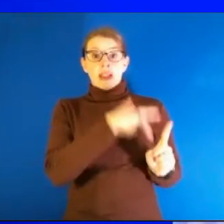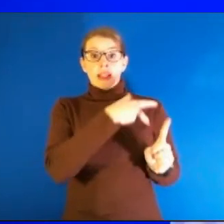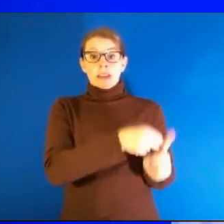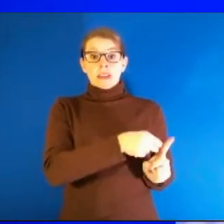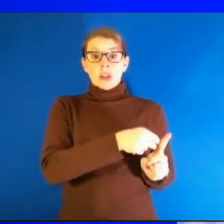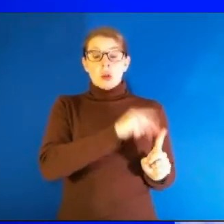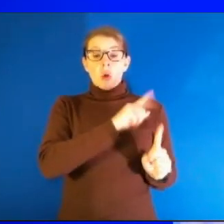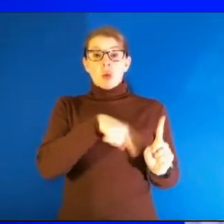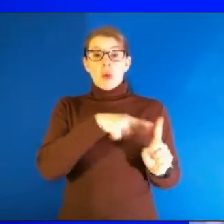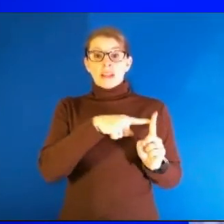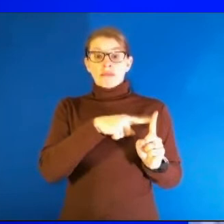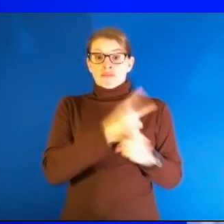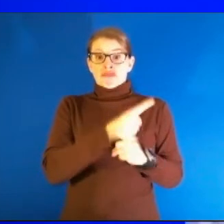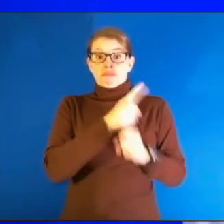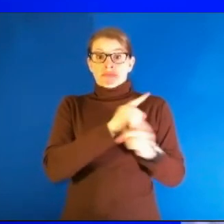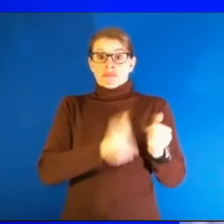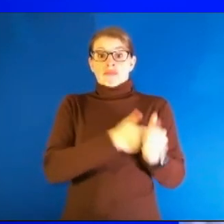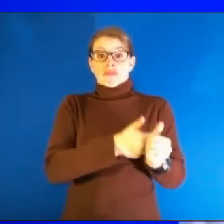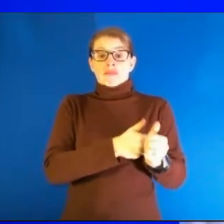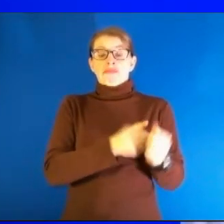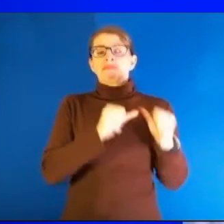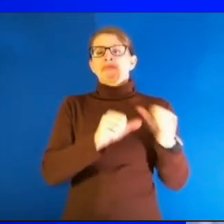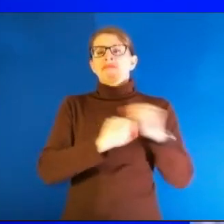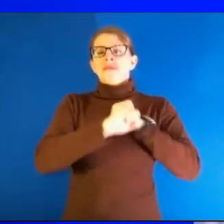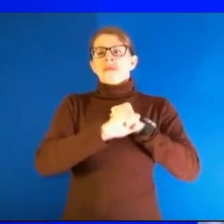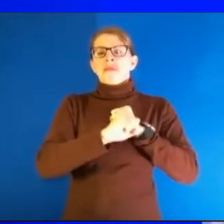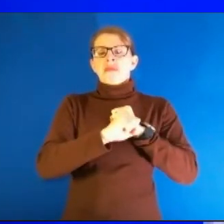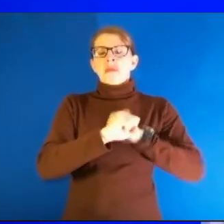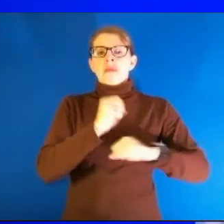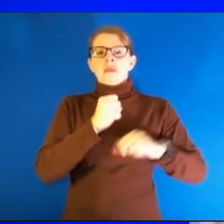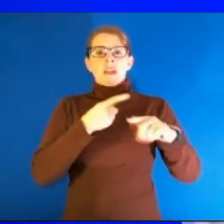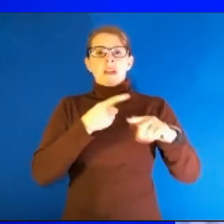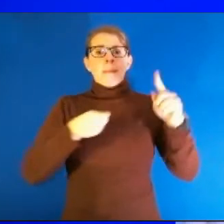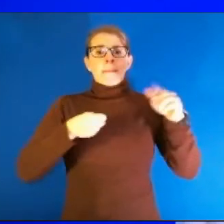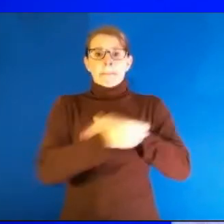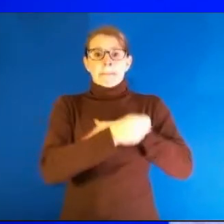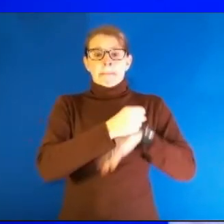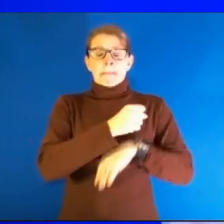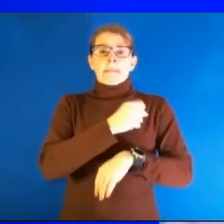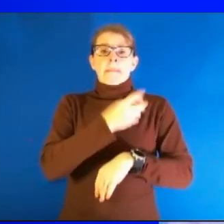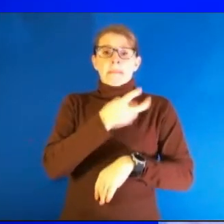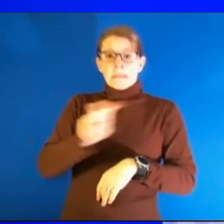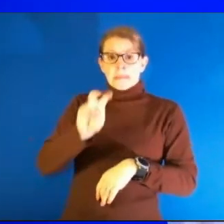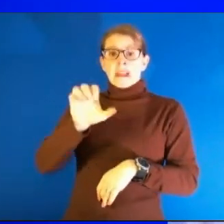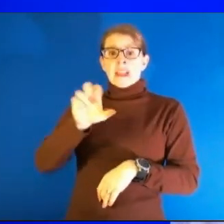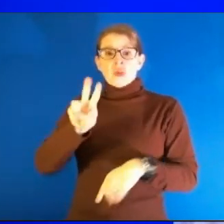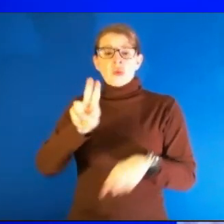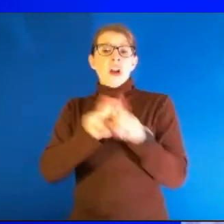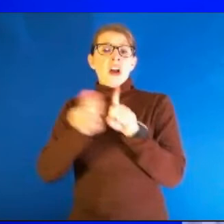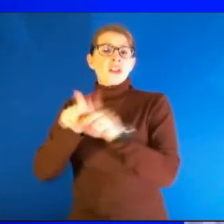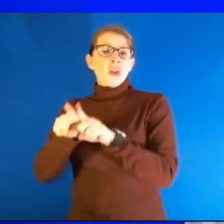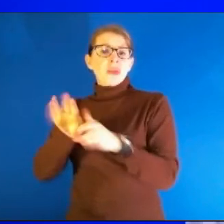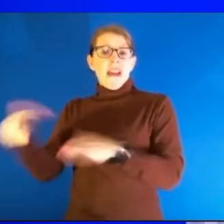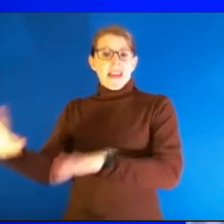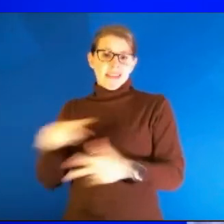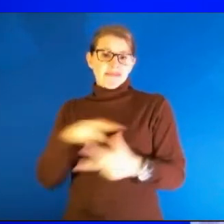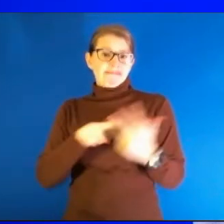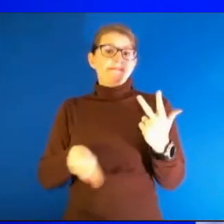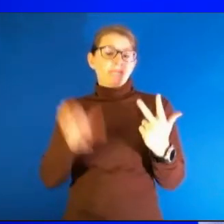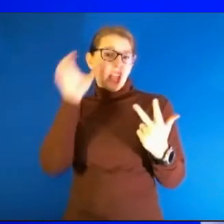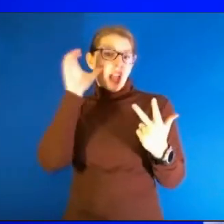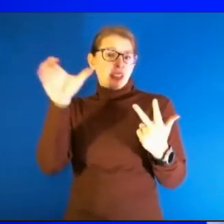date, continues to protect you against hospitalization, severe disease, and death. And I think those large concepts are really what people should